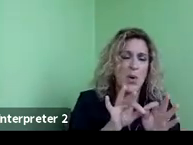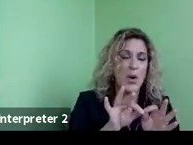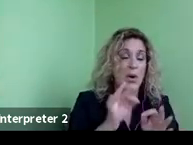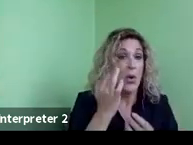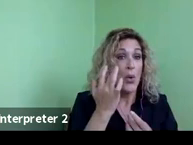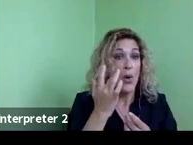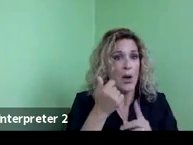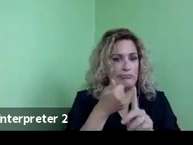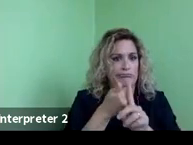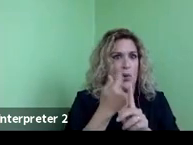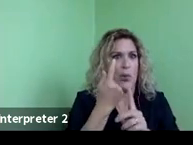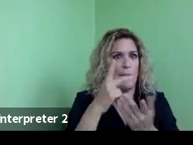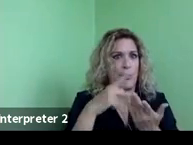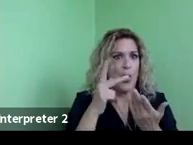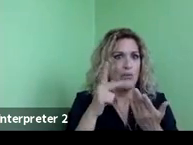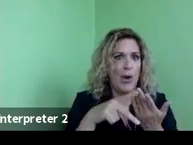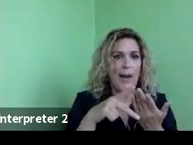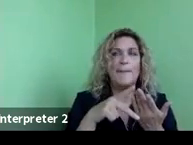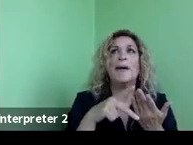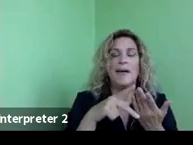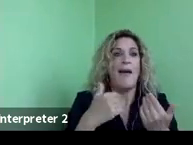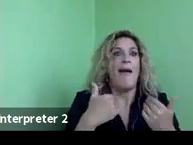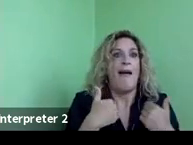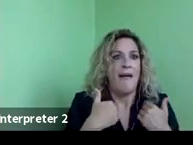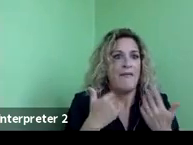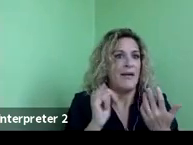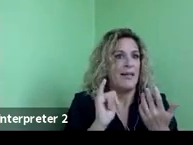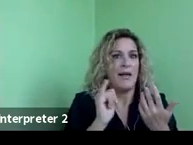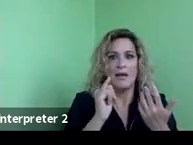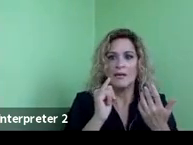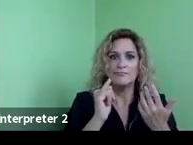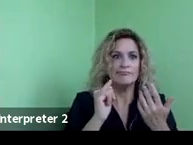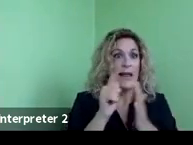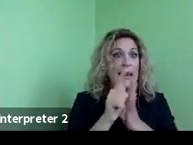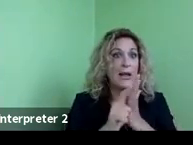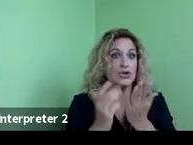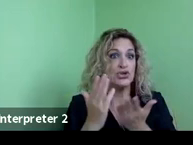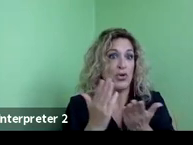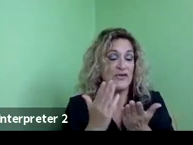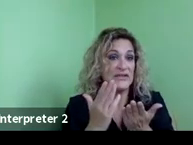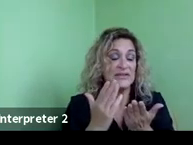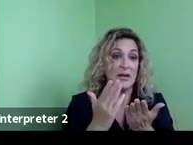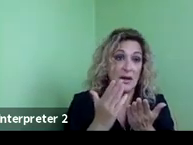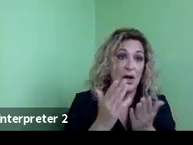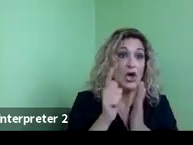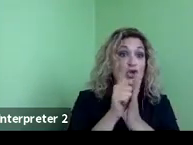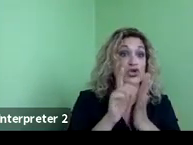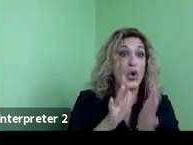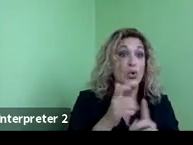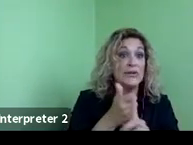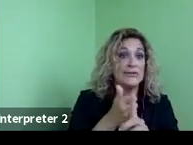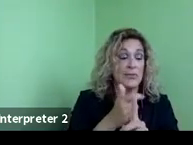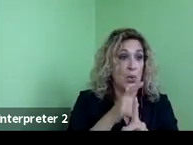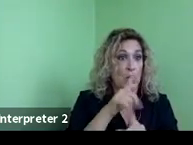they have legal services and attorneys on staff may not be something that is appropriate for